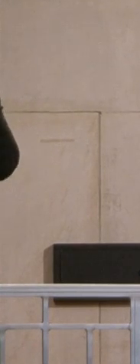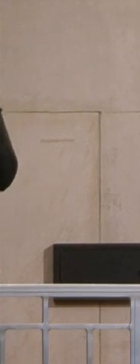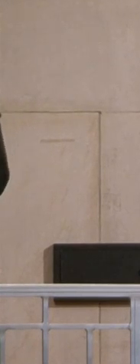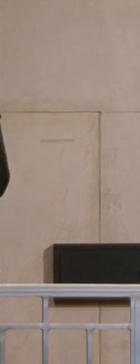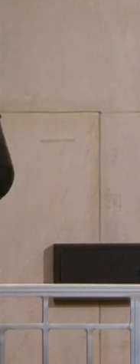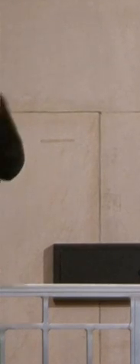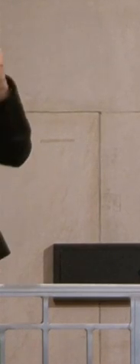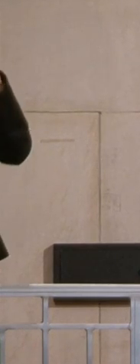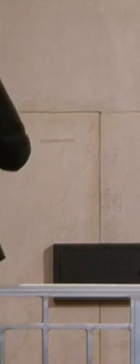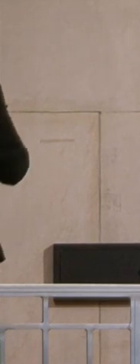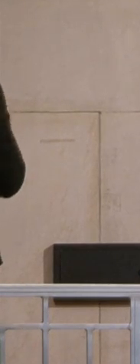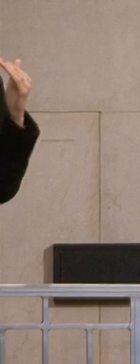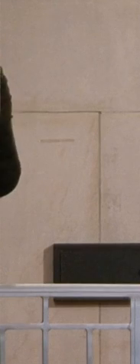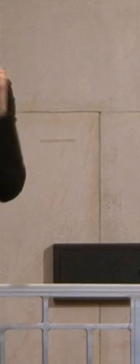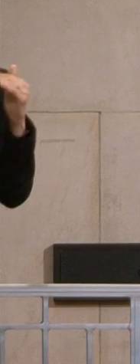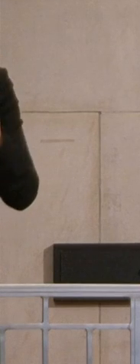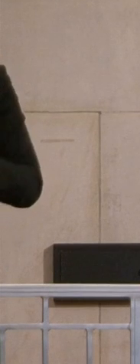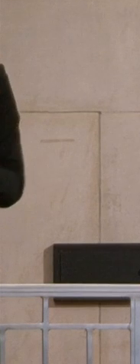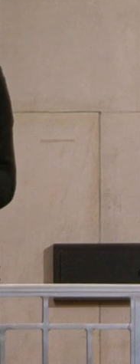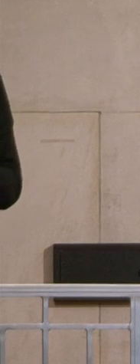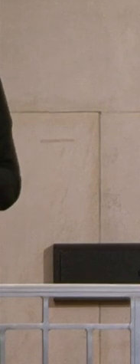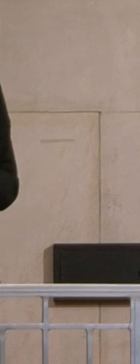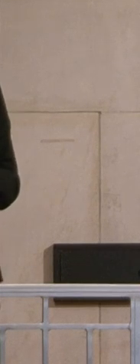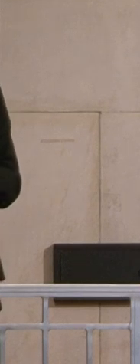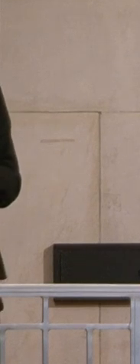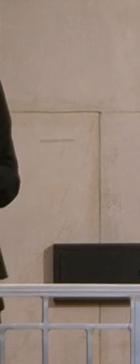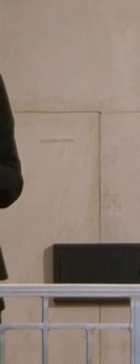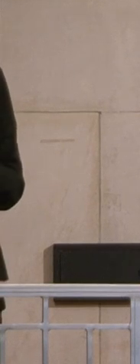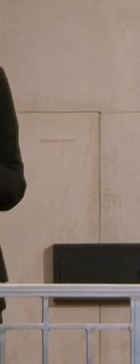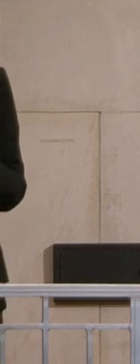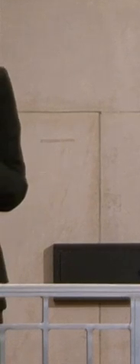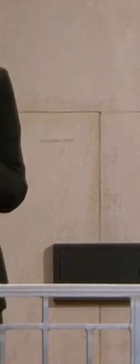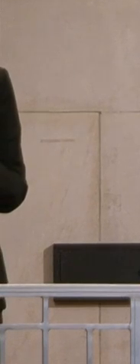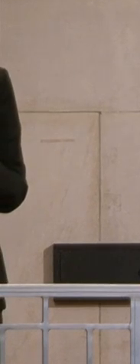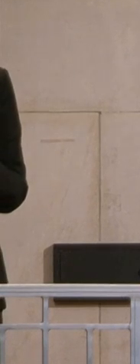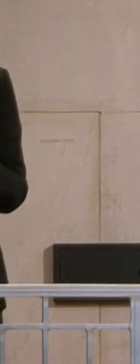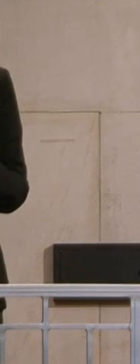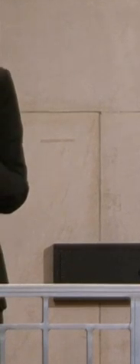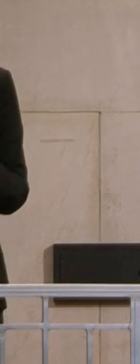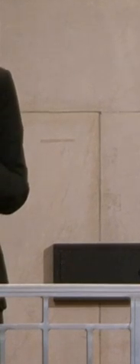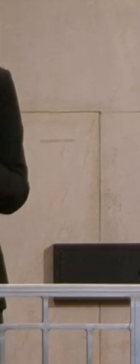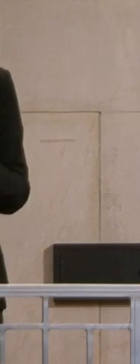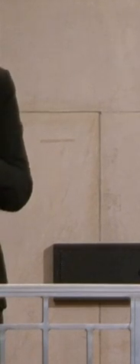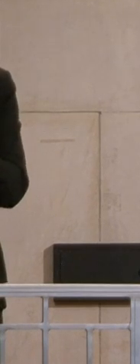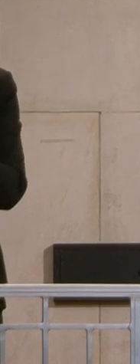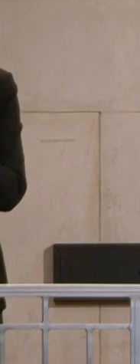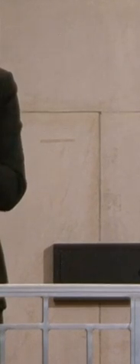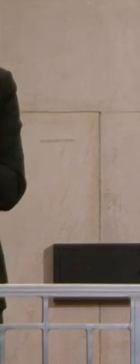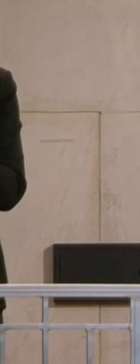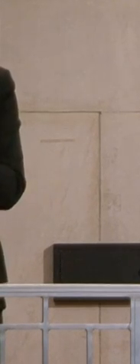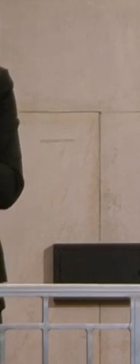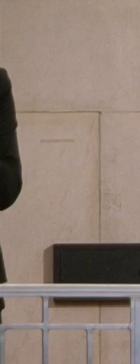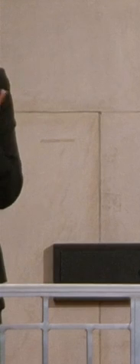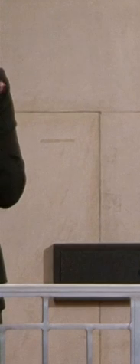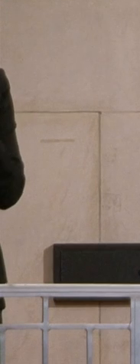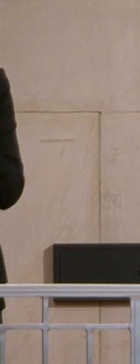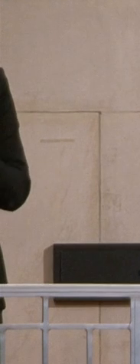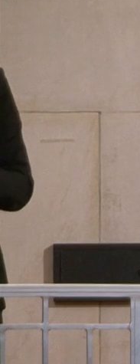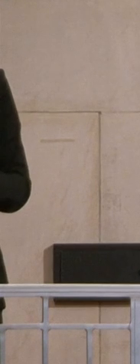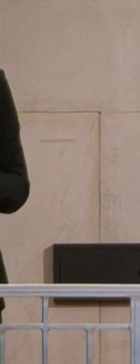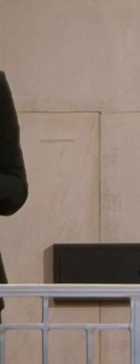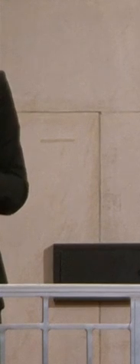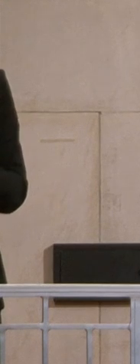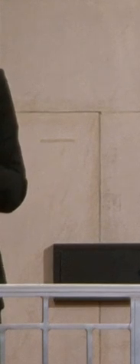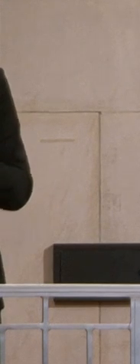justice. Now, with the adoption of the landmark Matthew Shepard and James Byrd Jr. Hate Crimes Prevention Act, signed into law